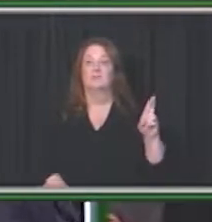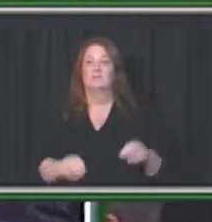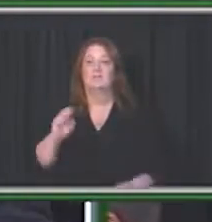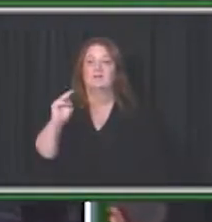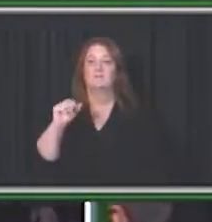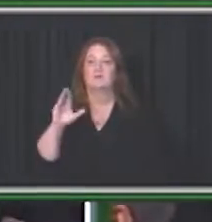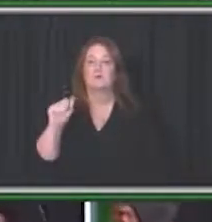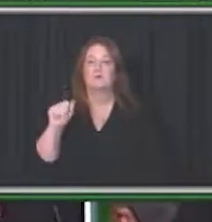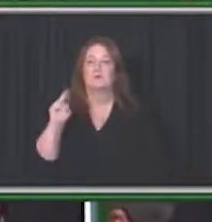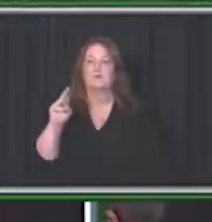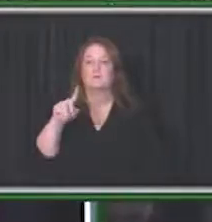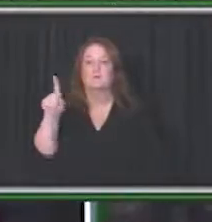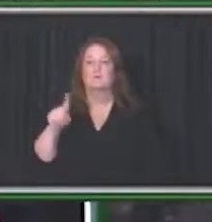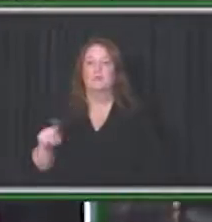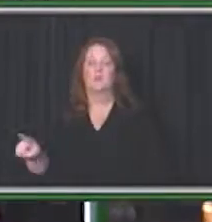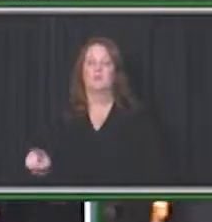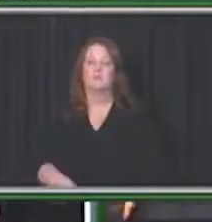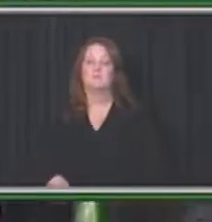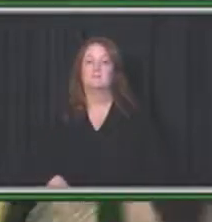Maria Munoz.